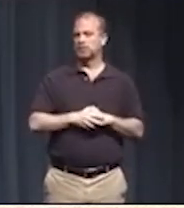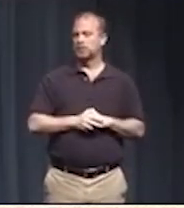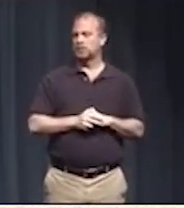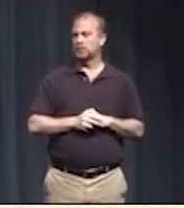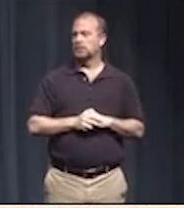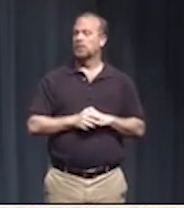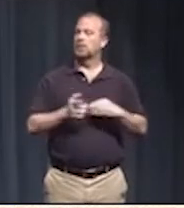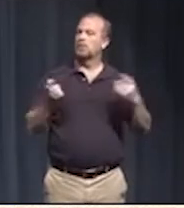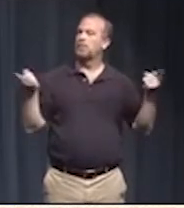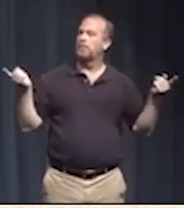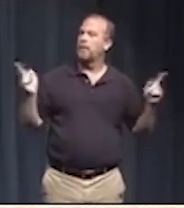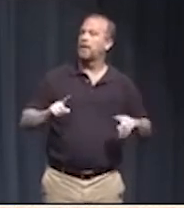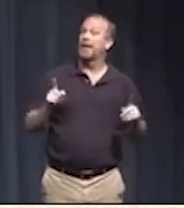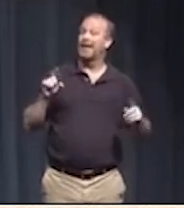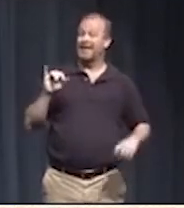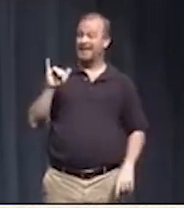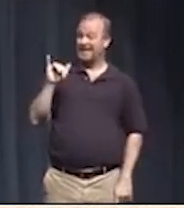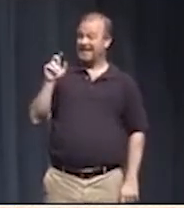And it just so happened that